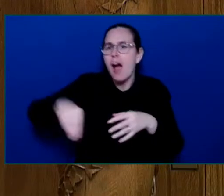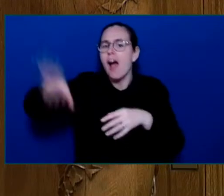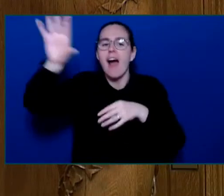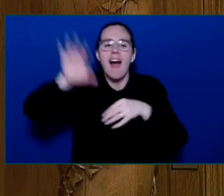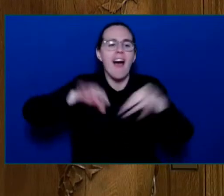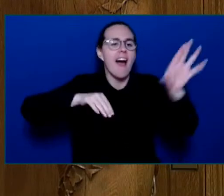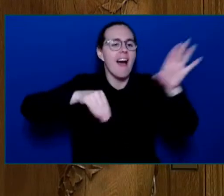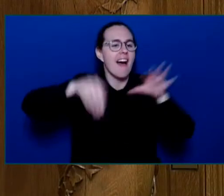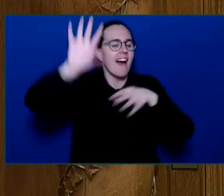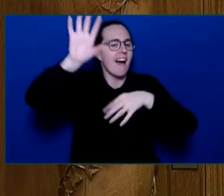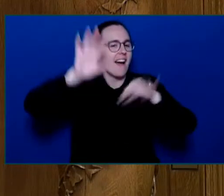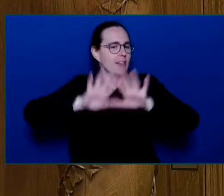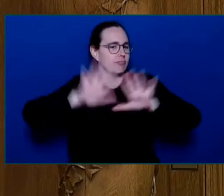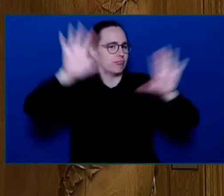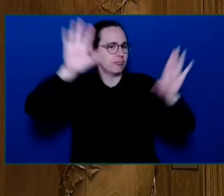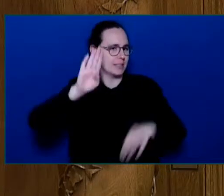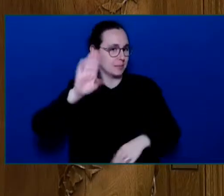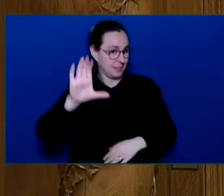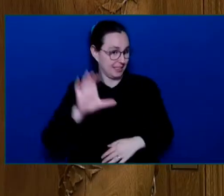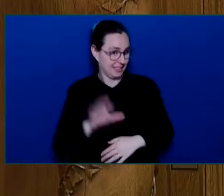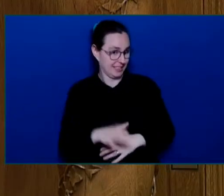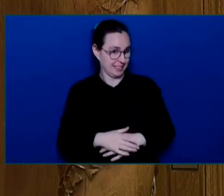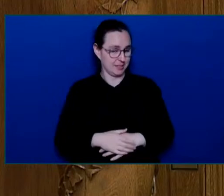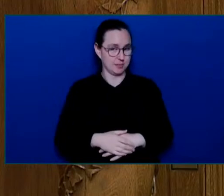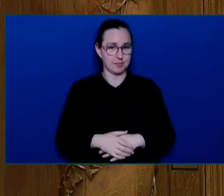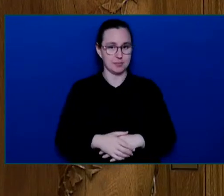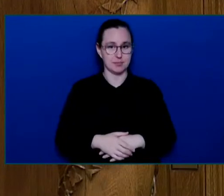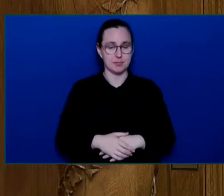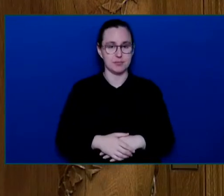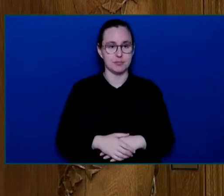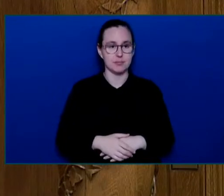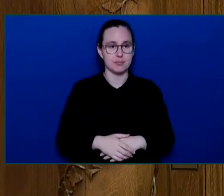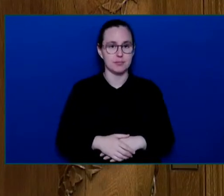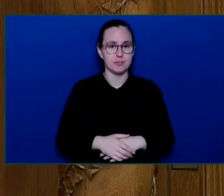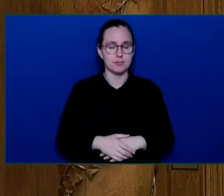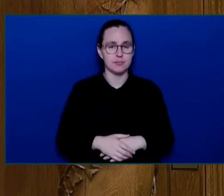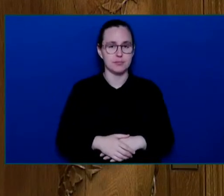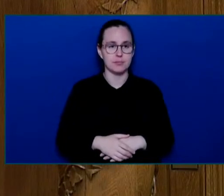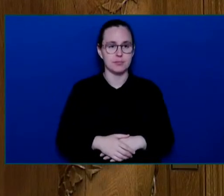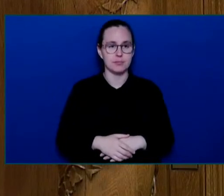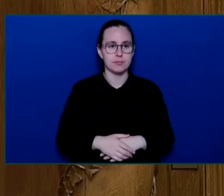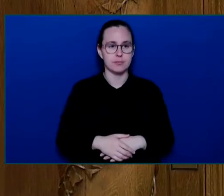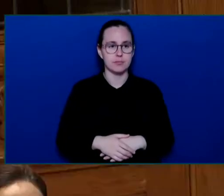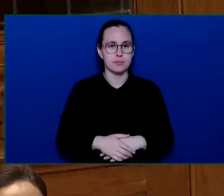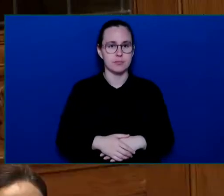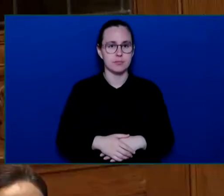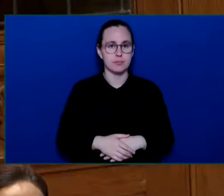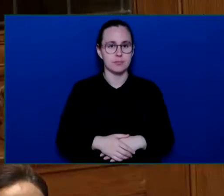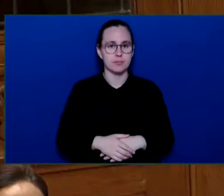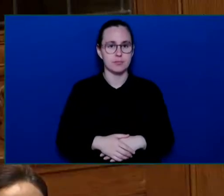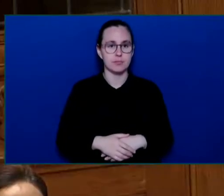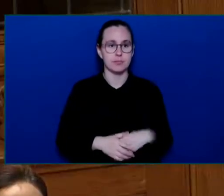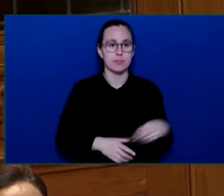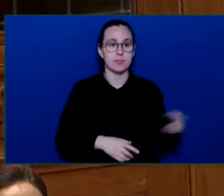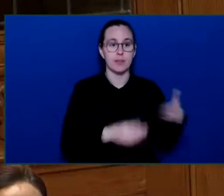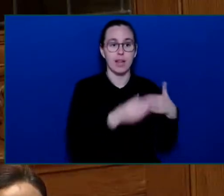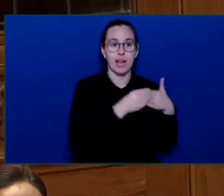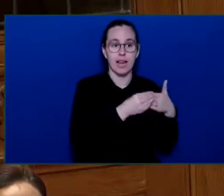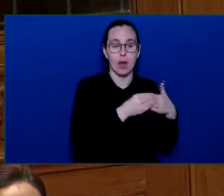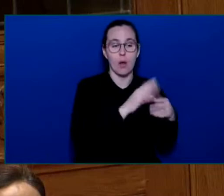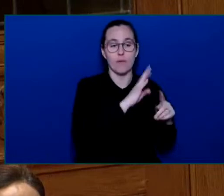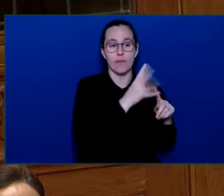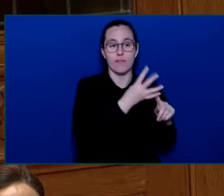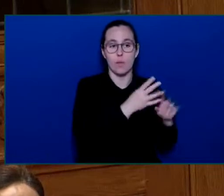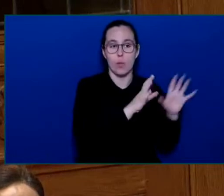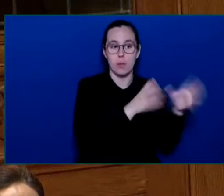House Leader of the Fourth Party. Thank you very much, Mr. Speaker. Mr. Speaker, the Conservative Party of British Columbia has been straight up